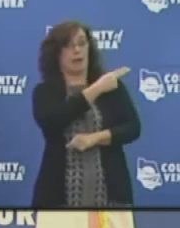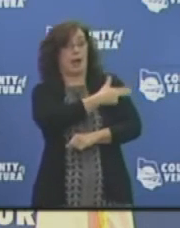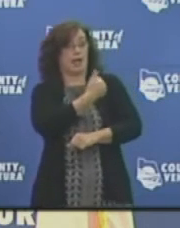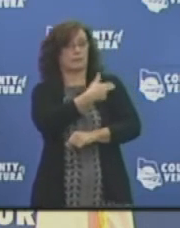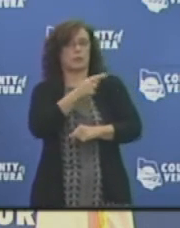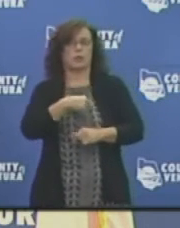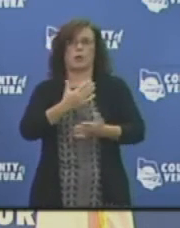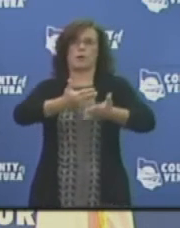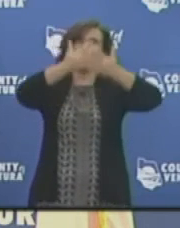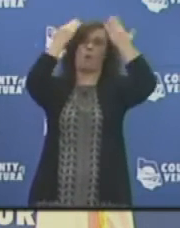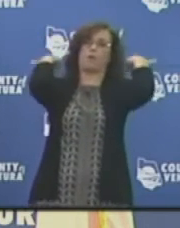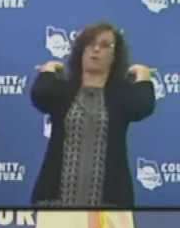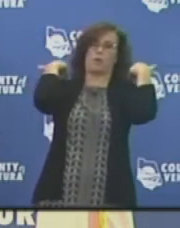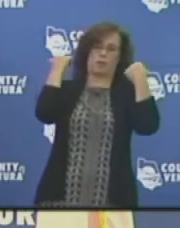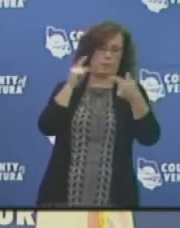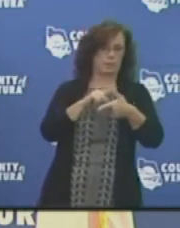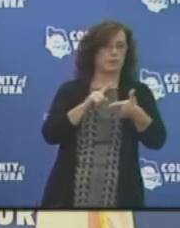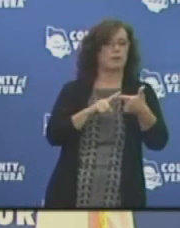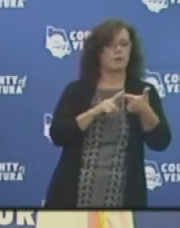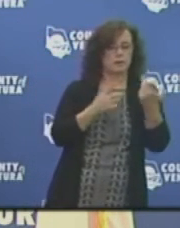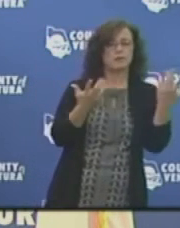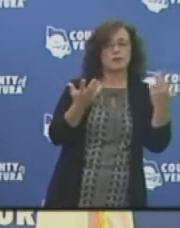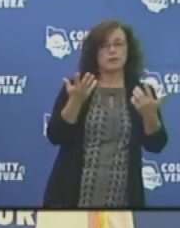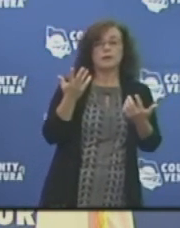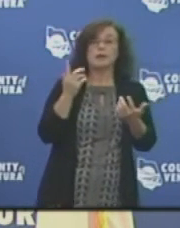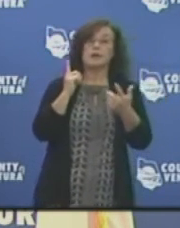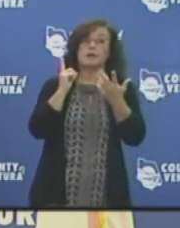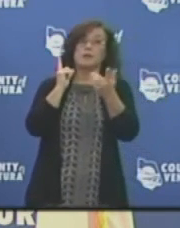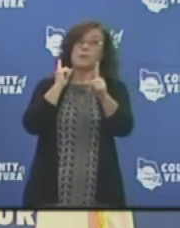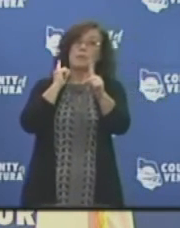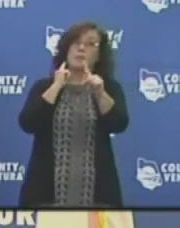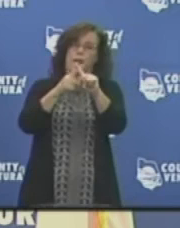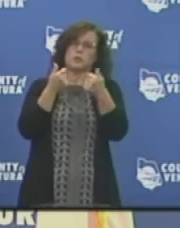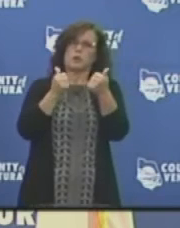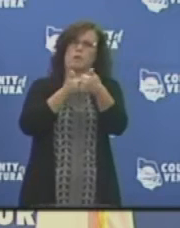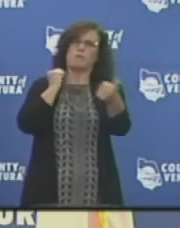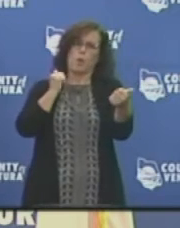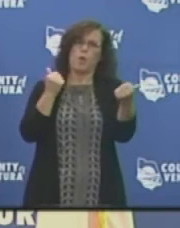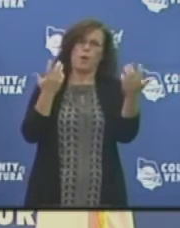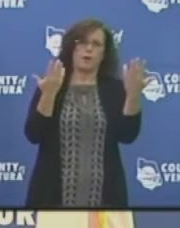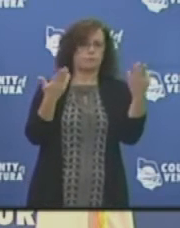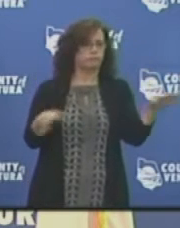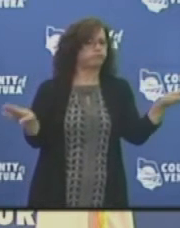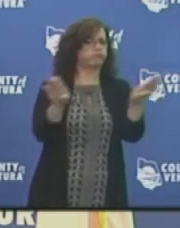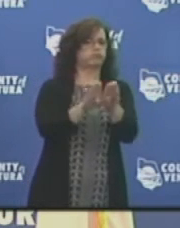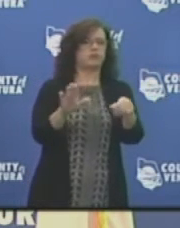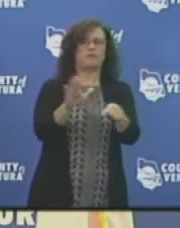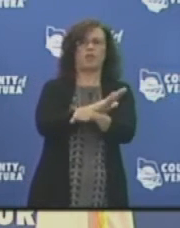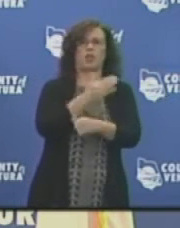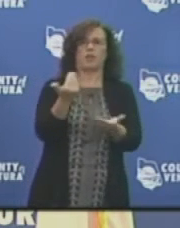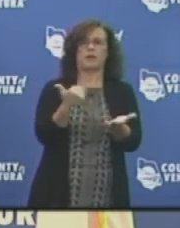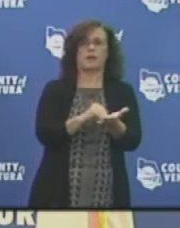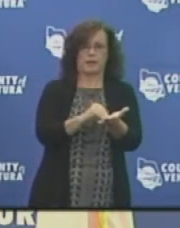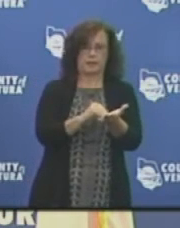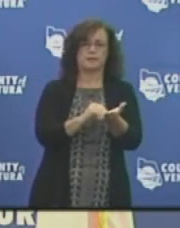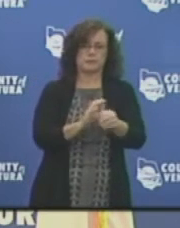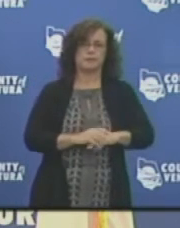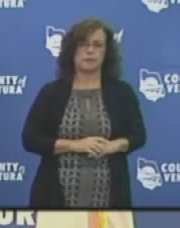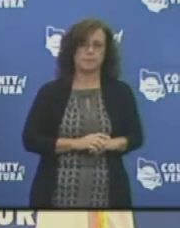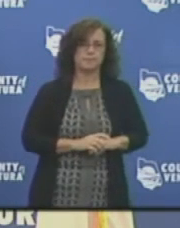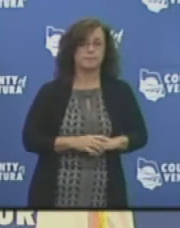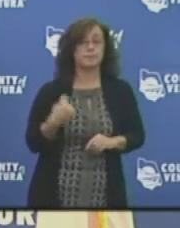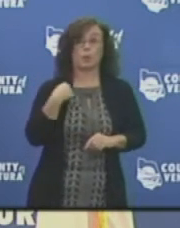work as well as a lockdown without as many of the limitations. We in Ventura County are lucky.